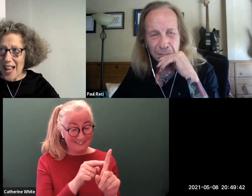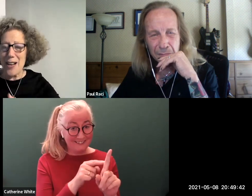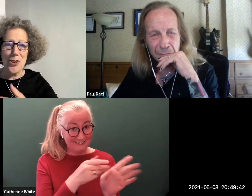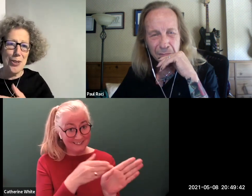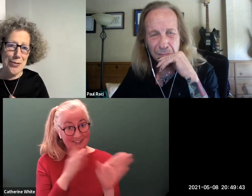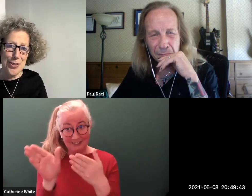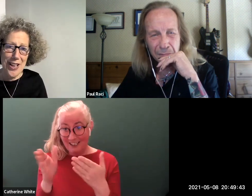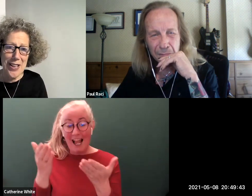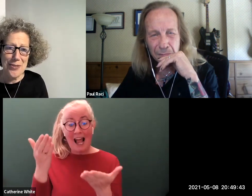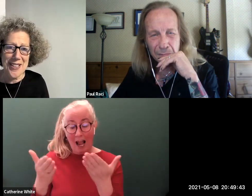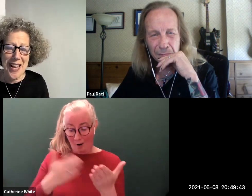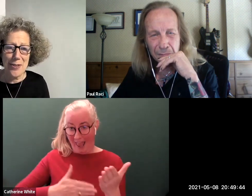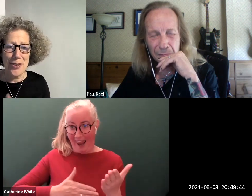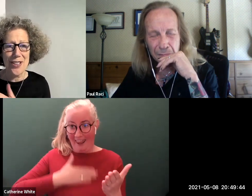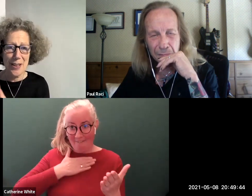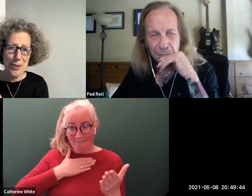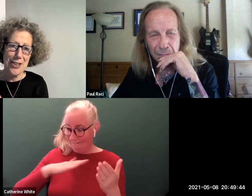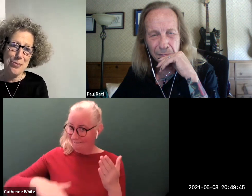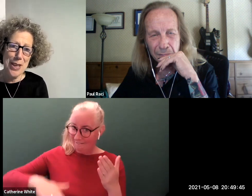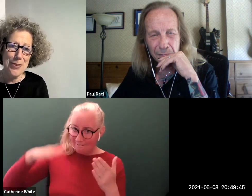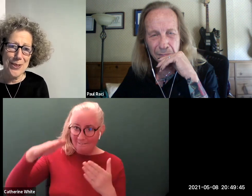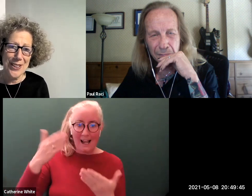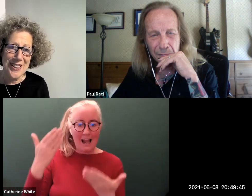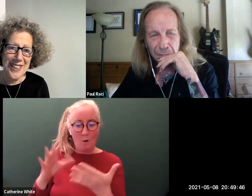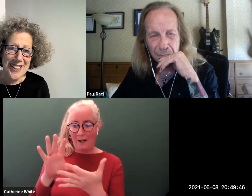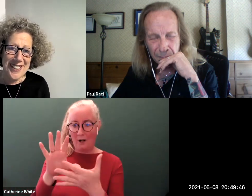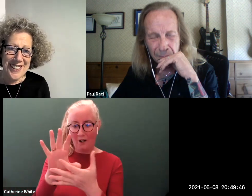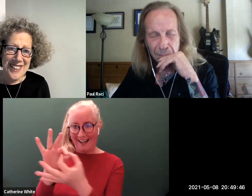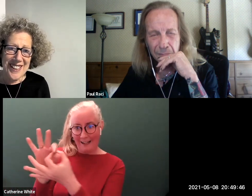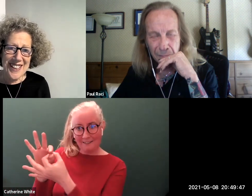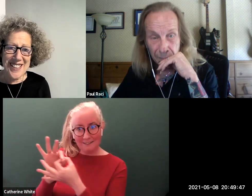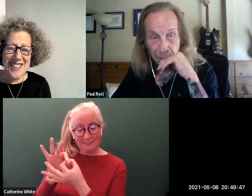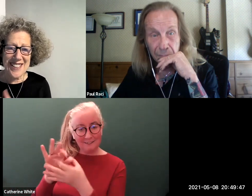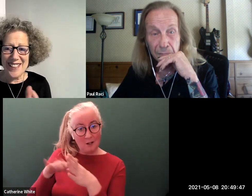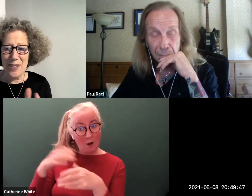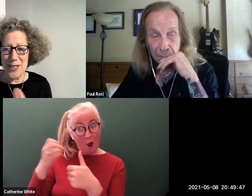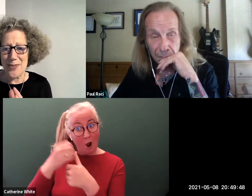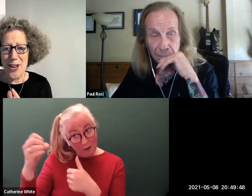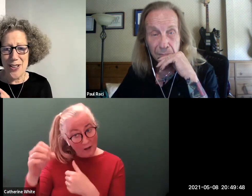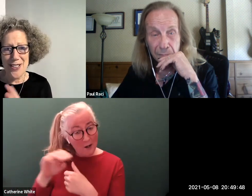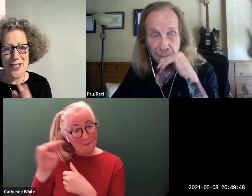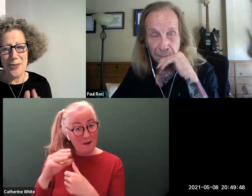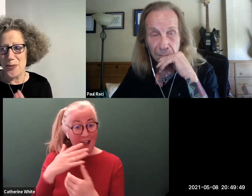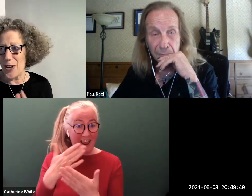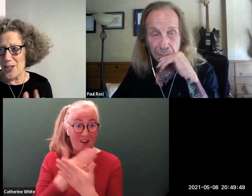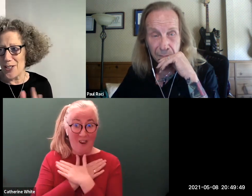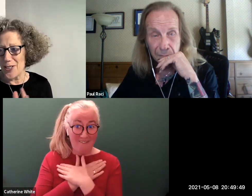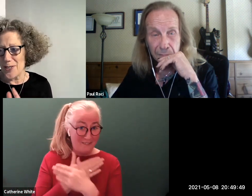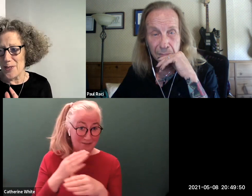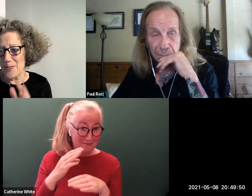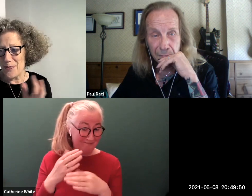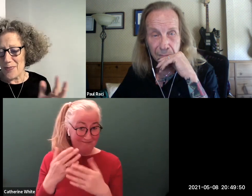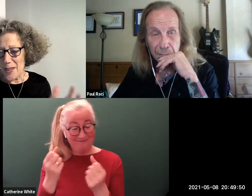It's how you live your life. It's how you connect with other people. It's Love is far,